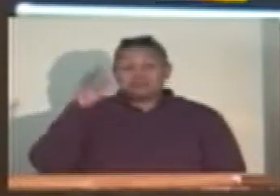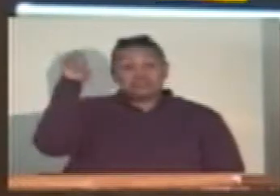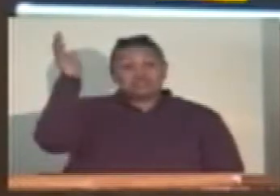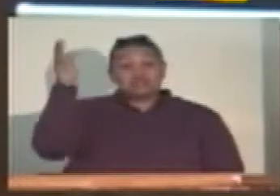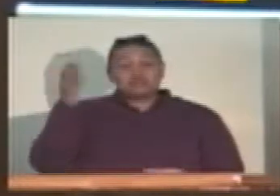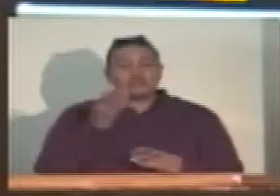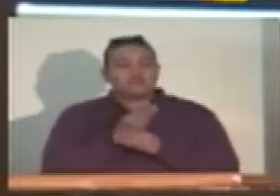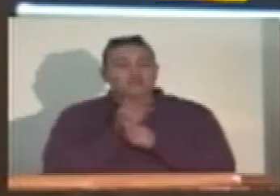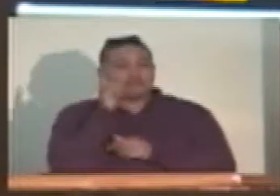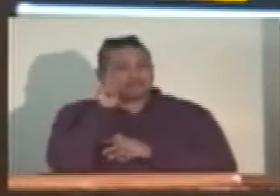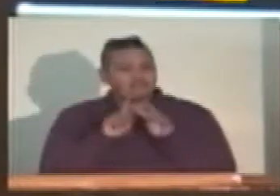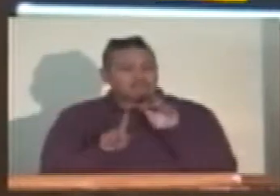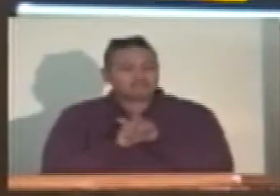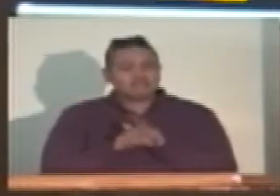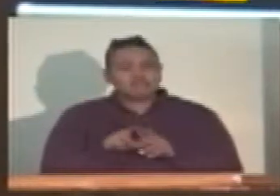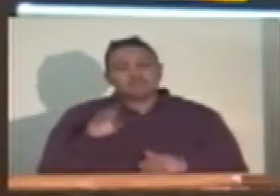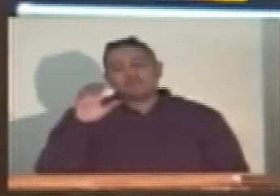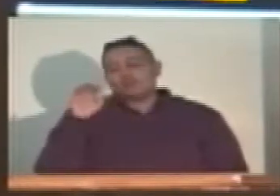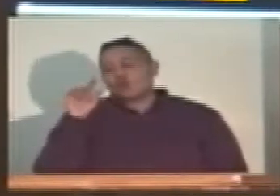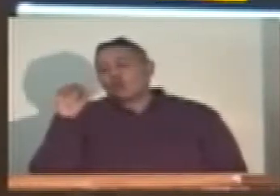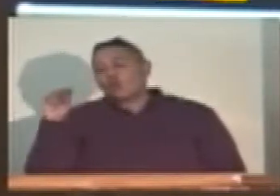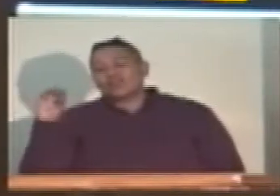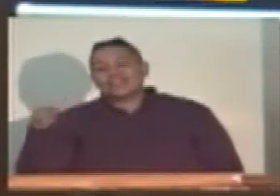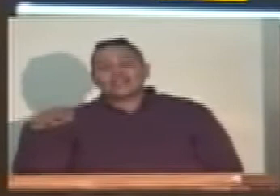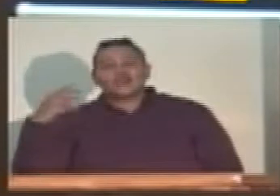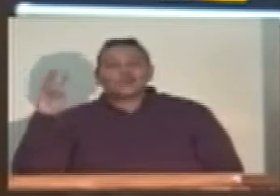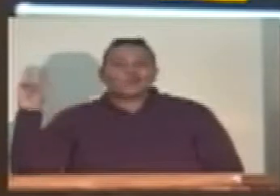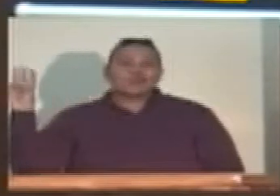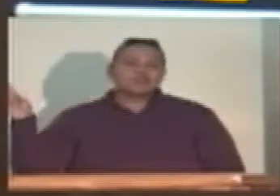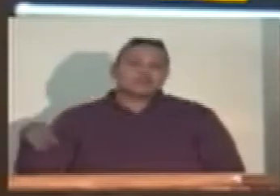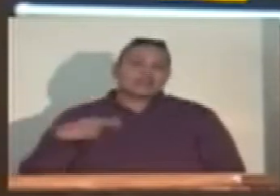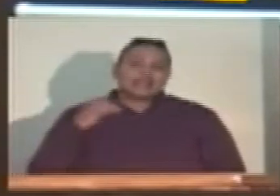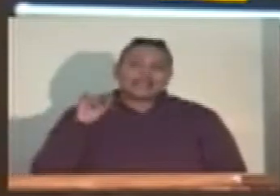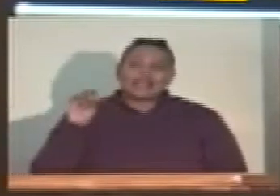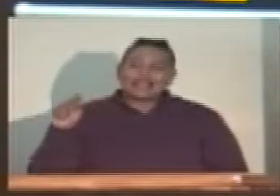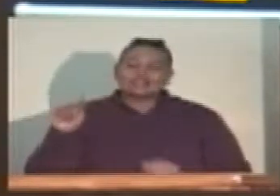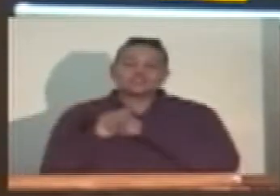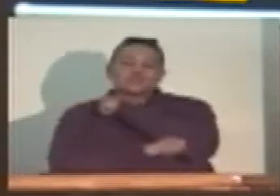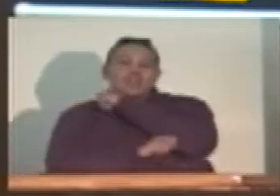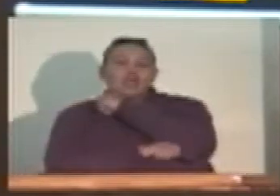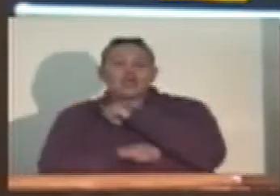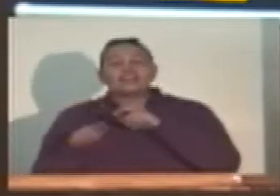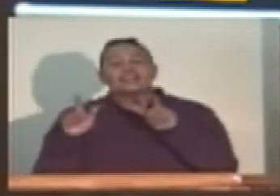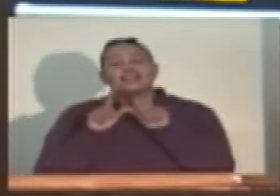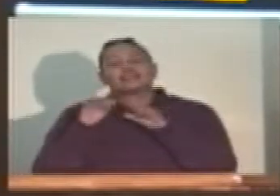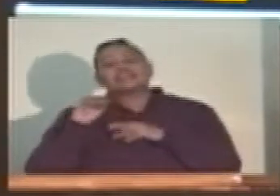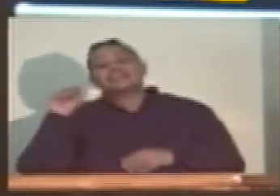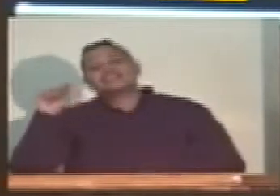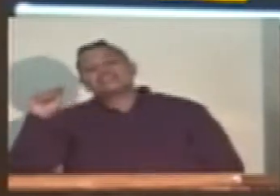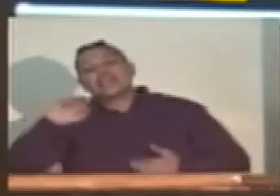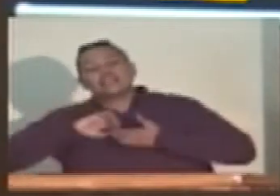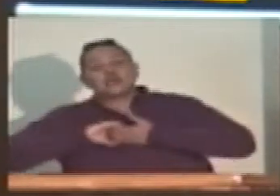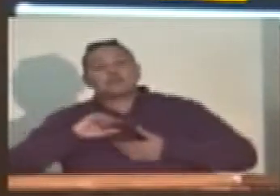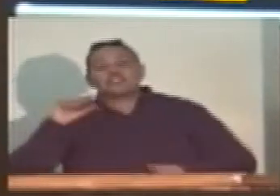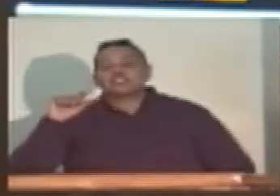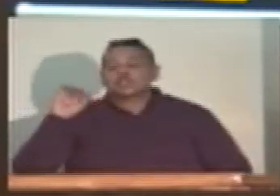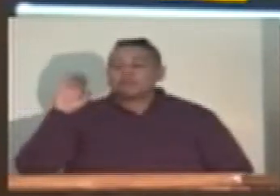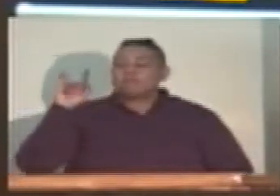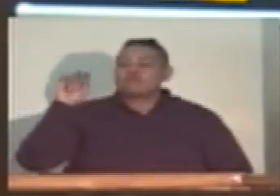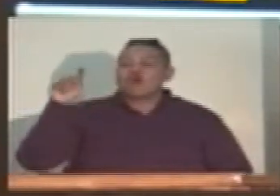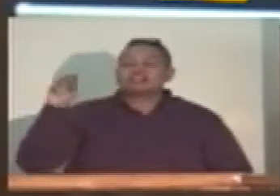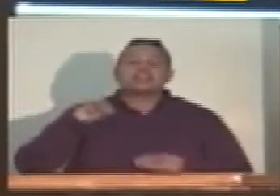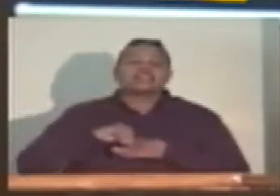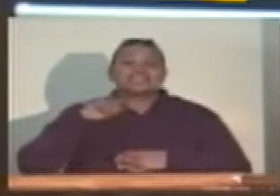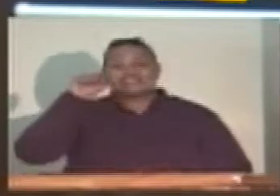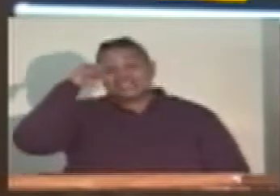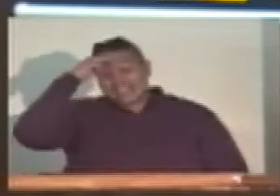to mind are Culloden in Westmoreland, Hague in Trelawney, License in St. Thomas, Gibraltar in St. Mary, and